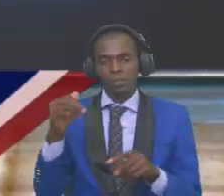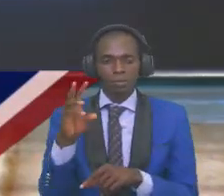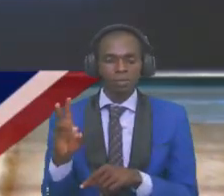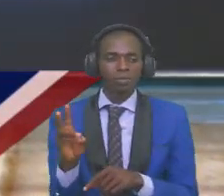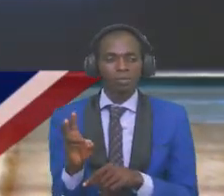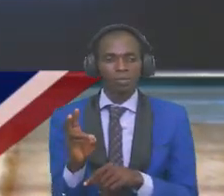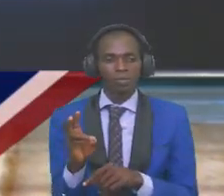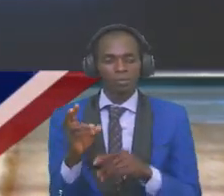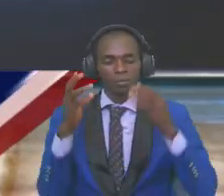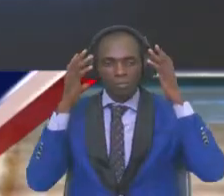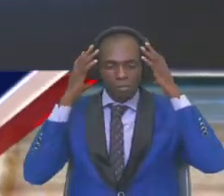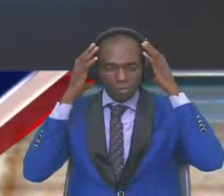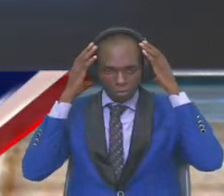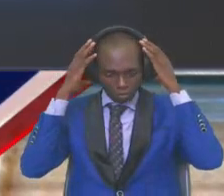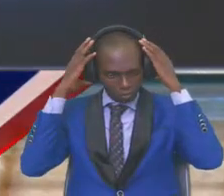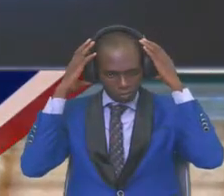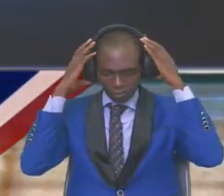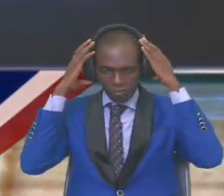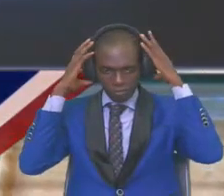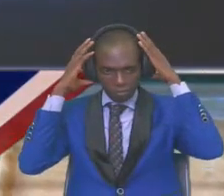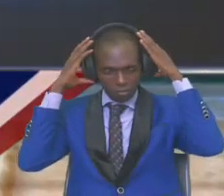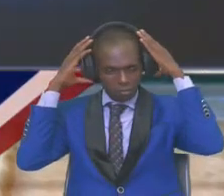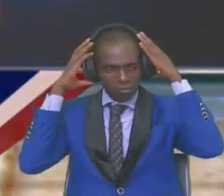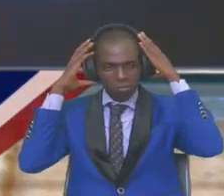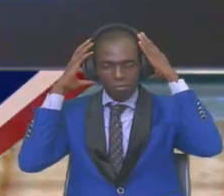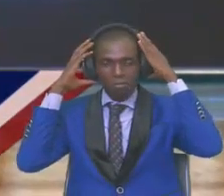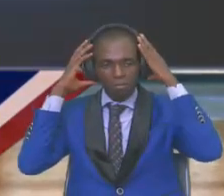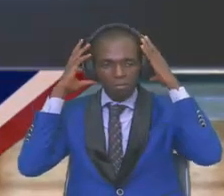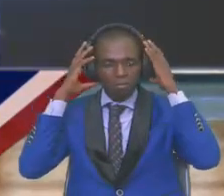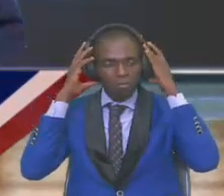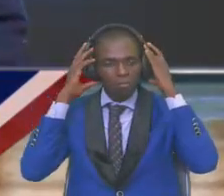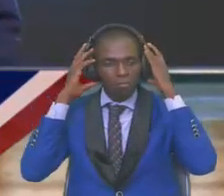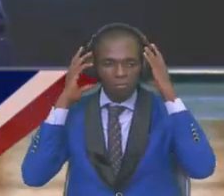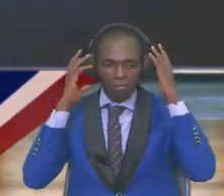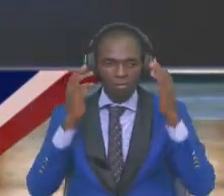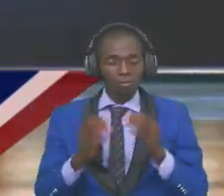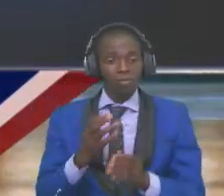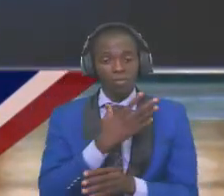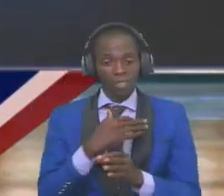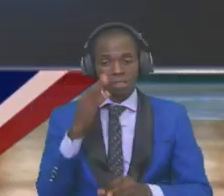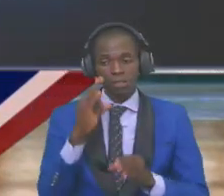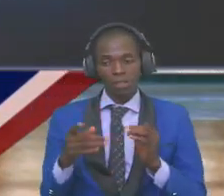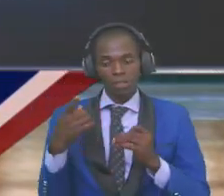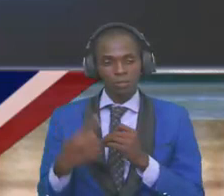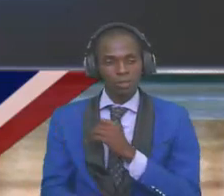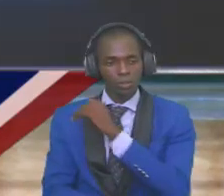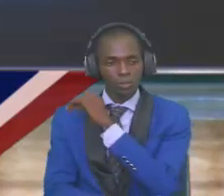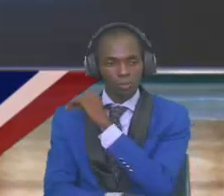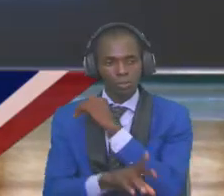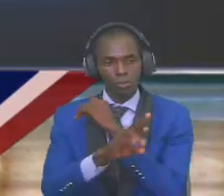the lump is also holy, and if the root be holy,